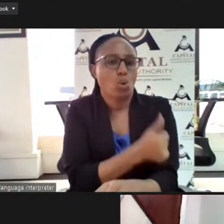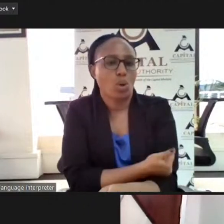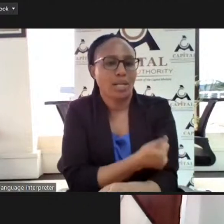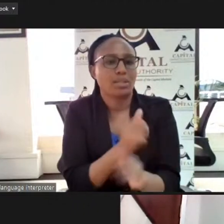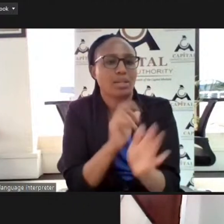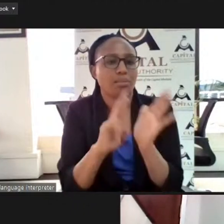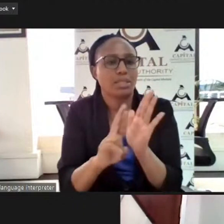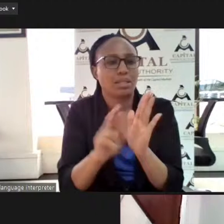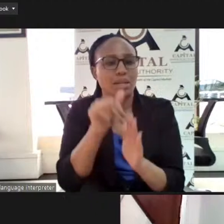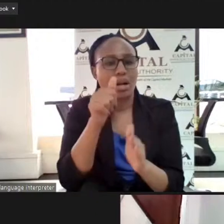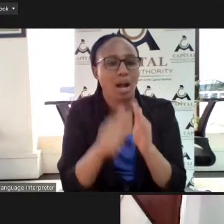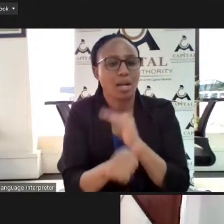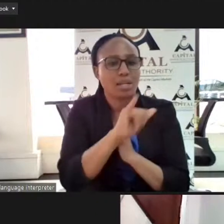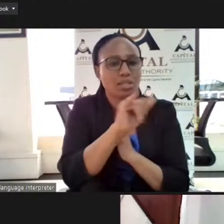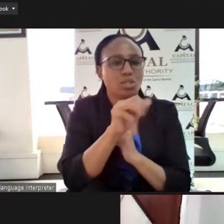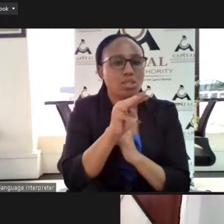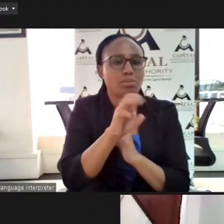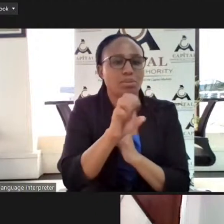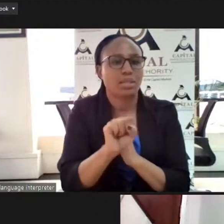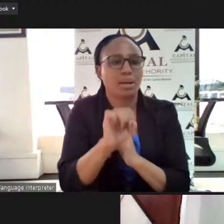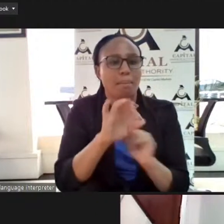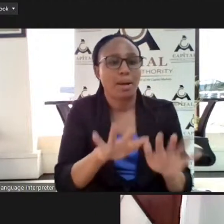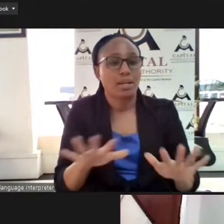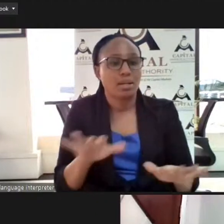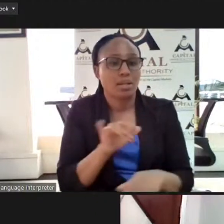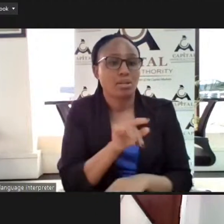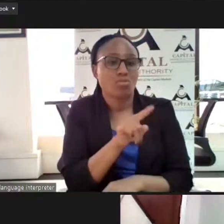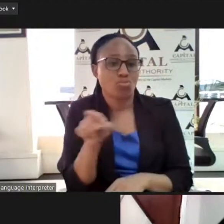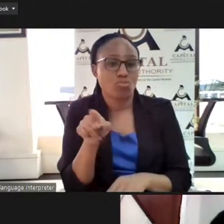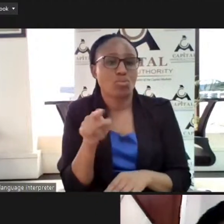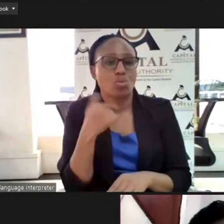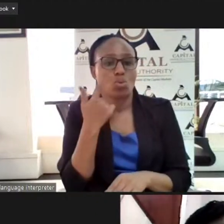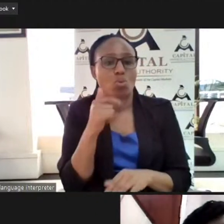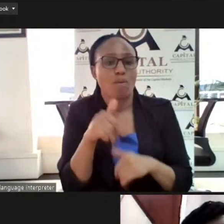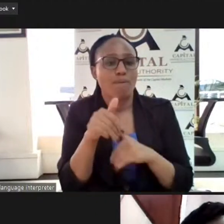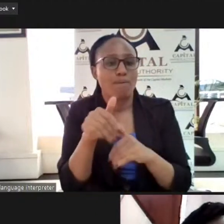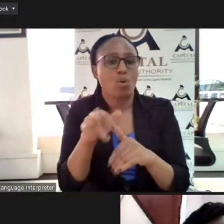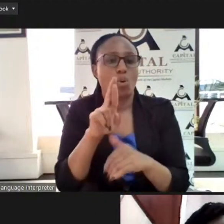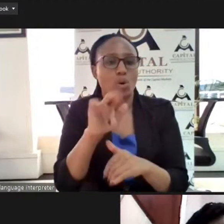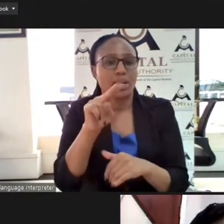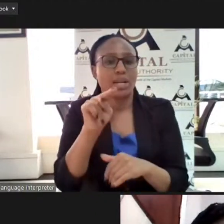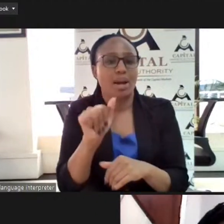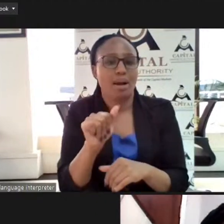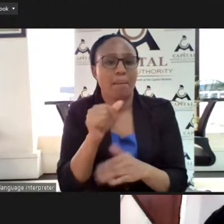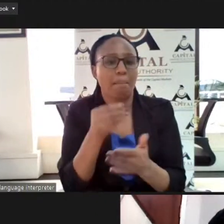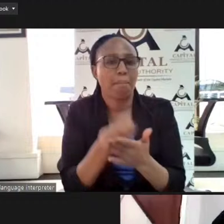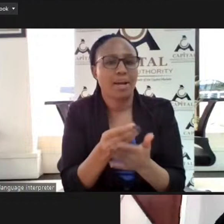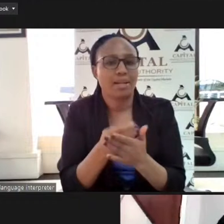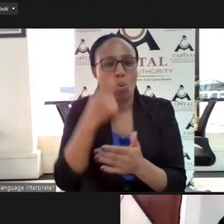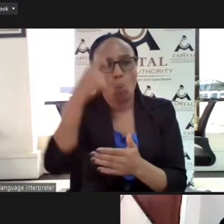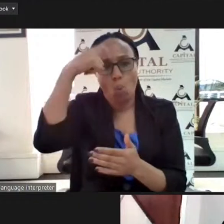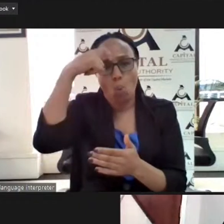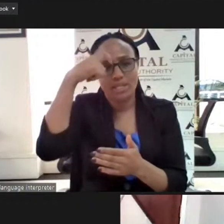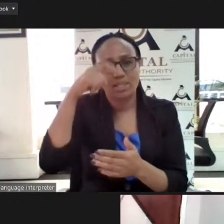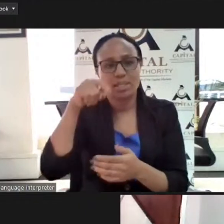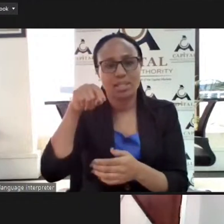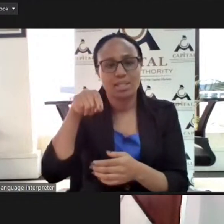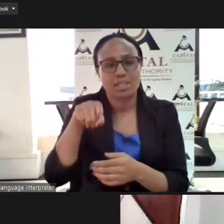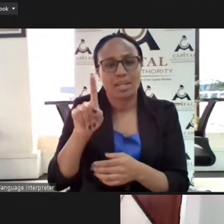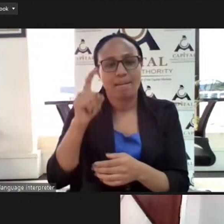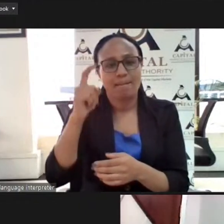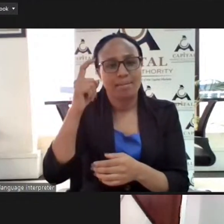under the GEMS market. And for those of us who follow Rina, you know, MoneyWise is one of, you know, her you know,